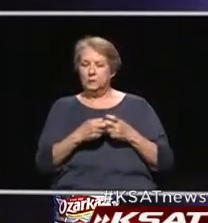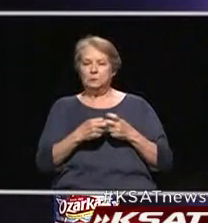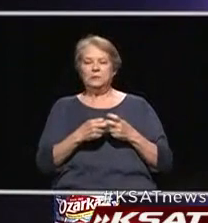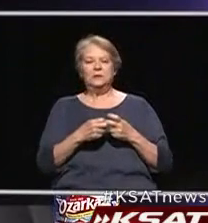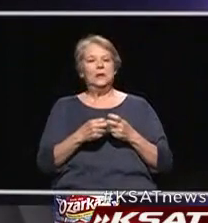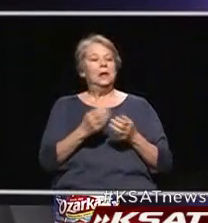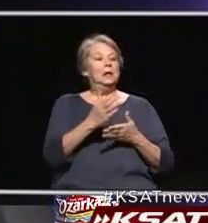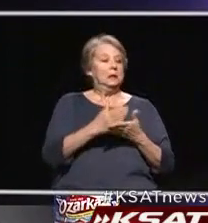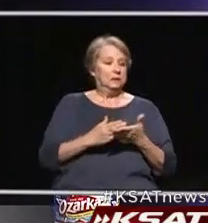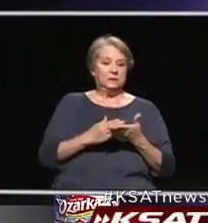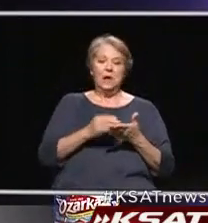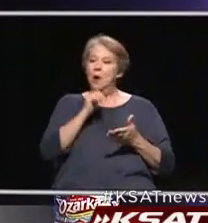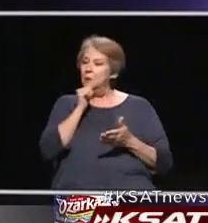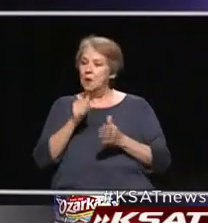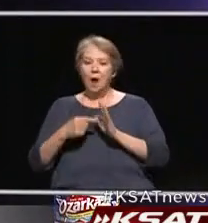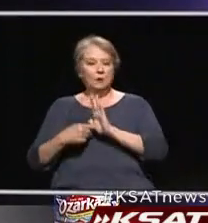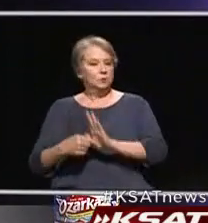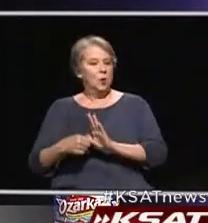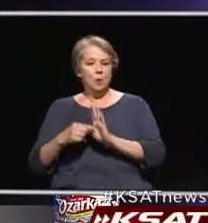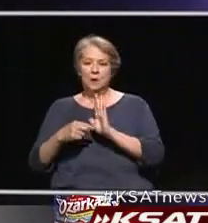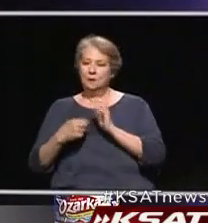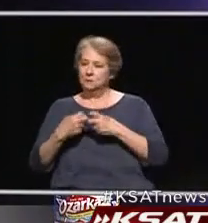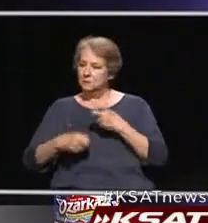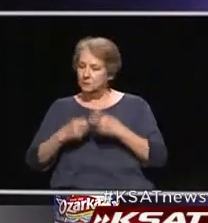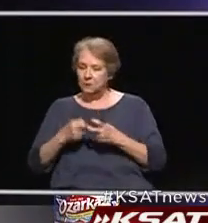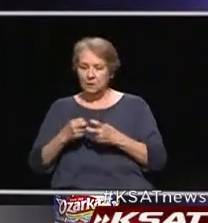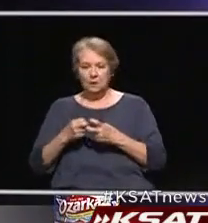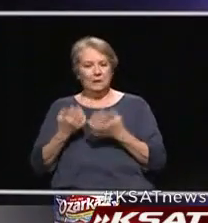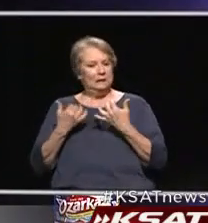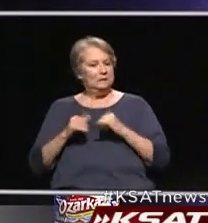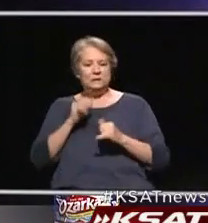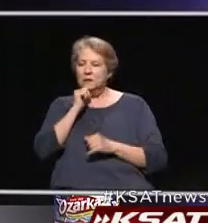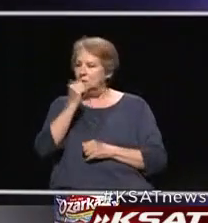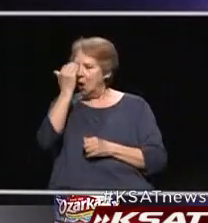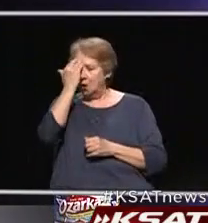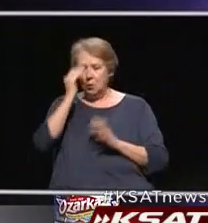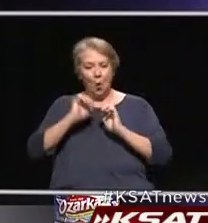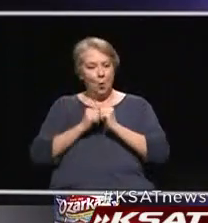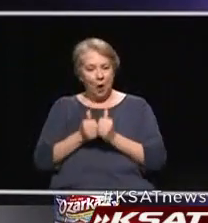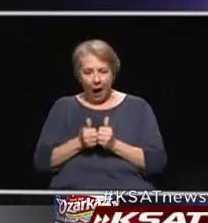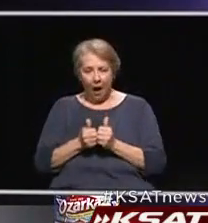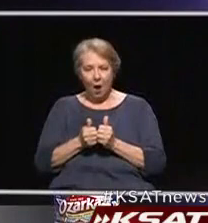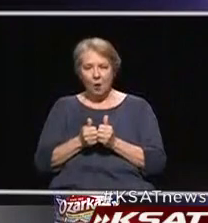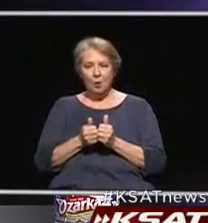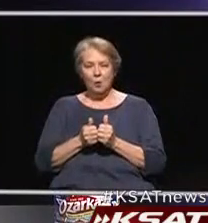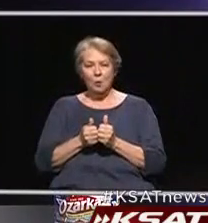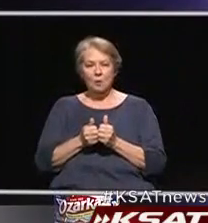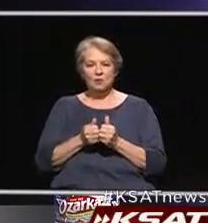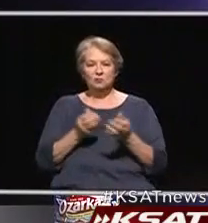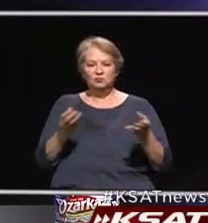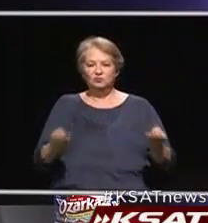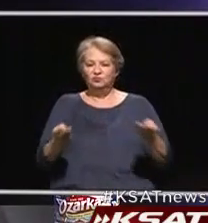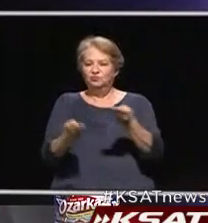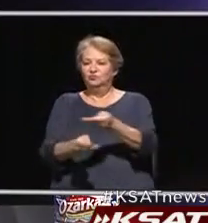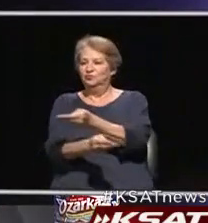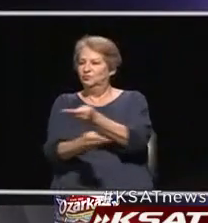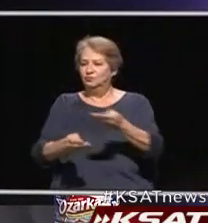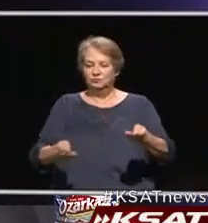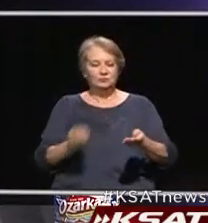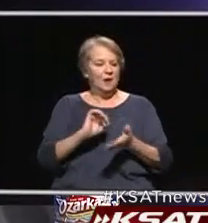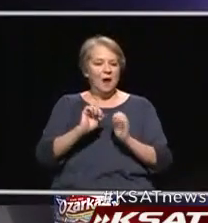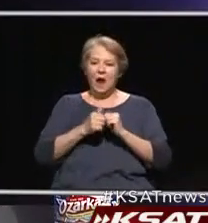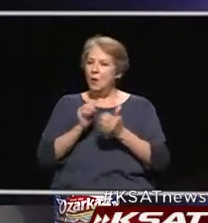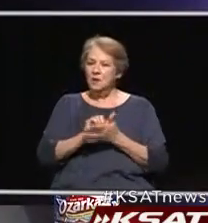asymptomatic inmates that we tested. There's still a lot not known about how they pass it on and how that